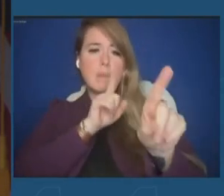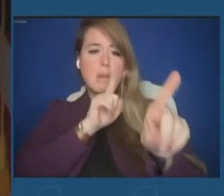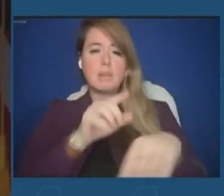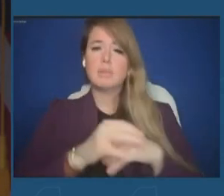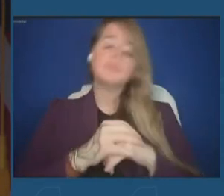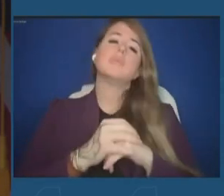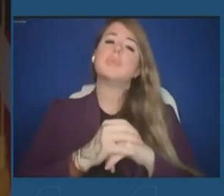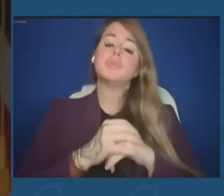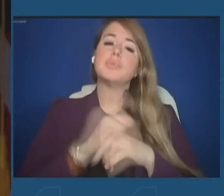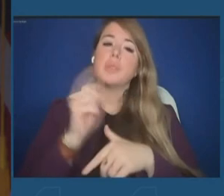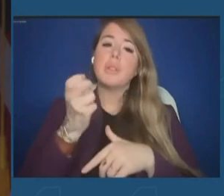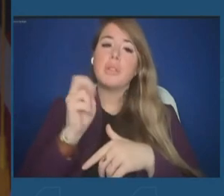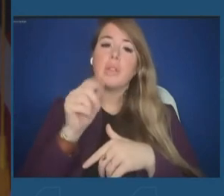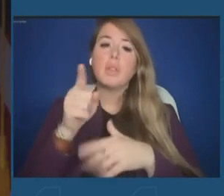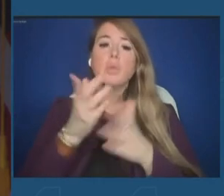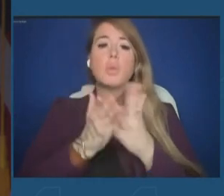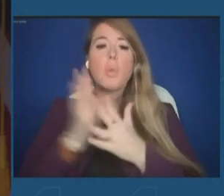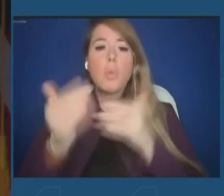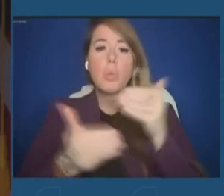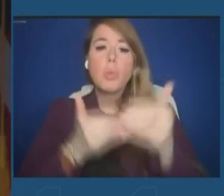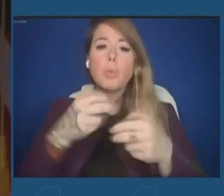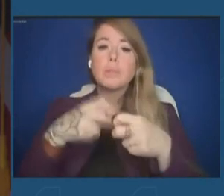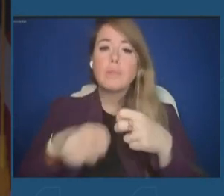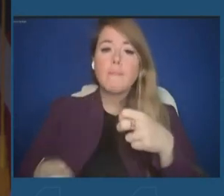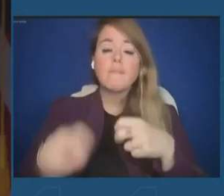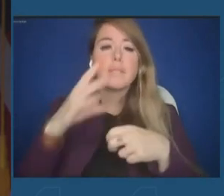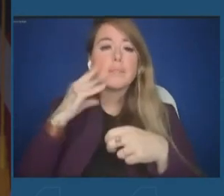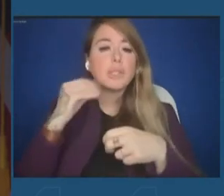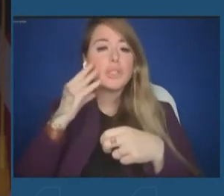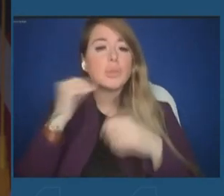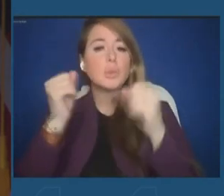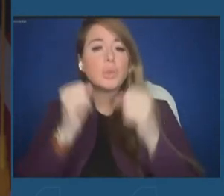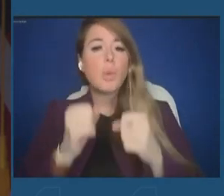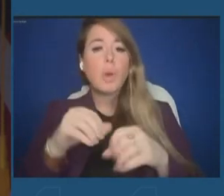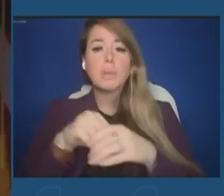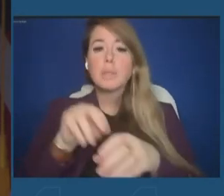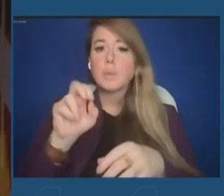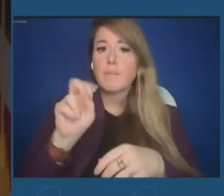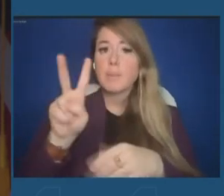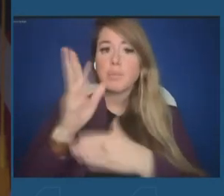And then you go through a kind of a tough storm in November, broke some records,